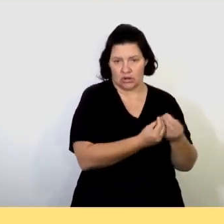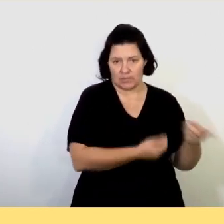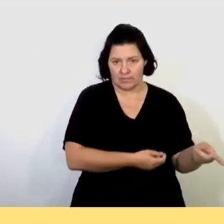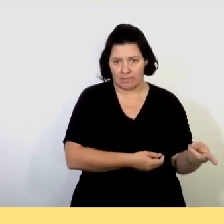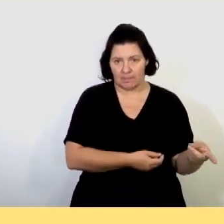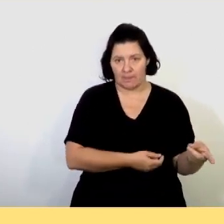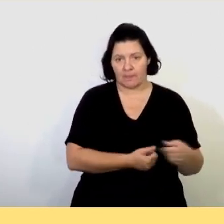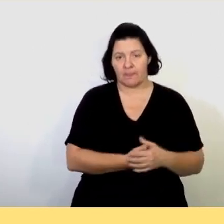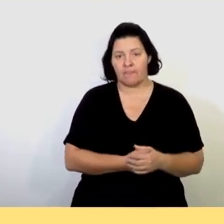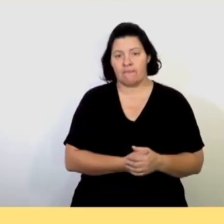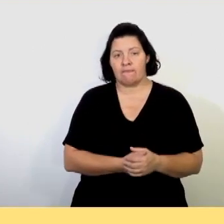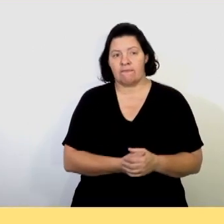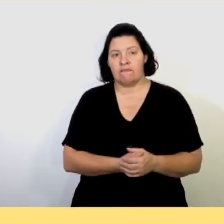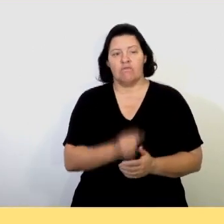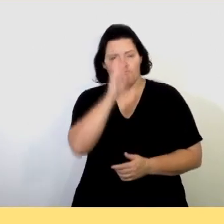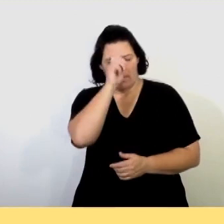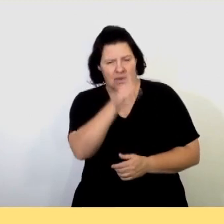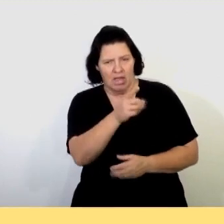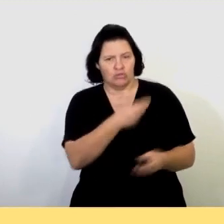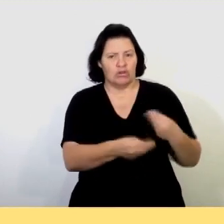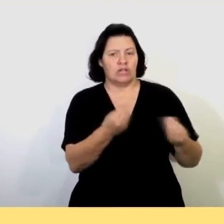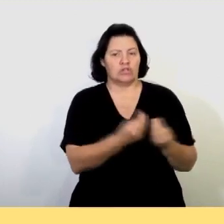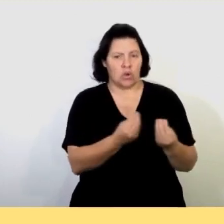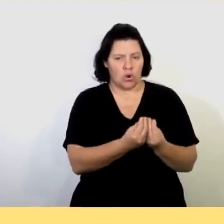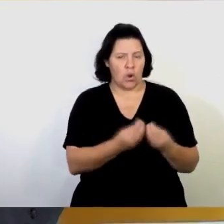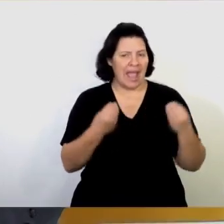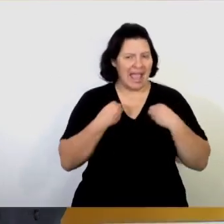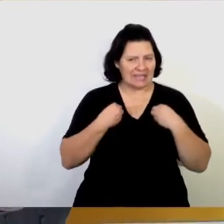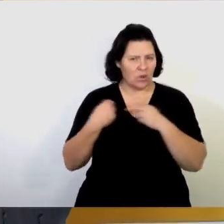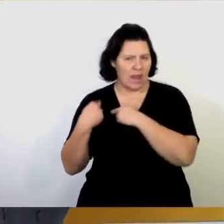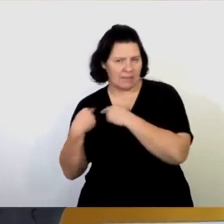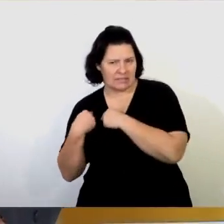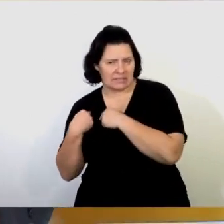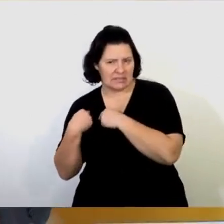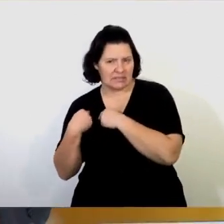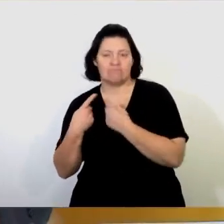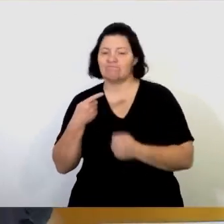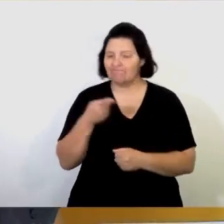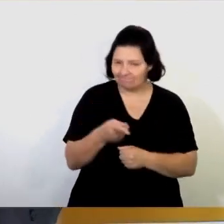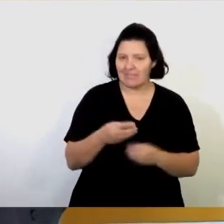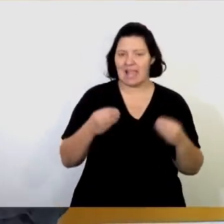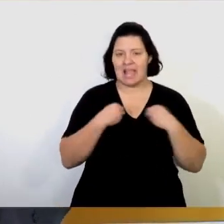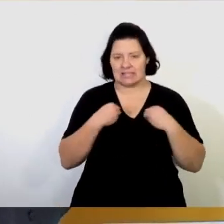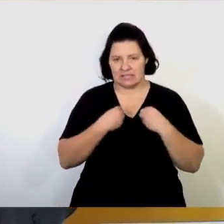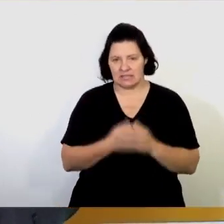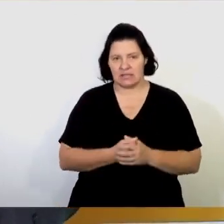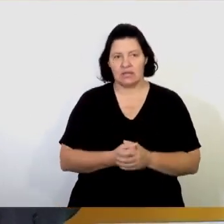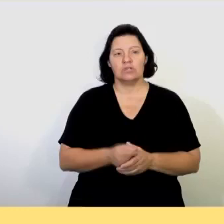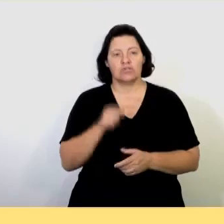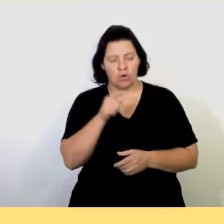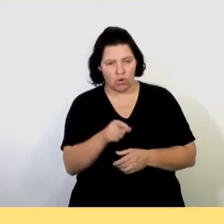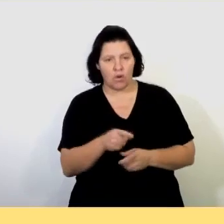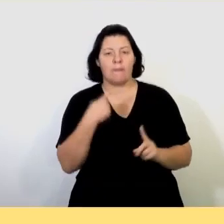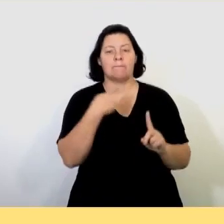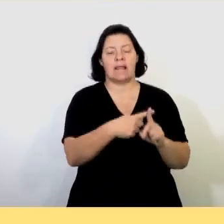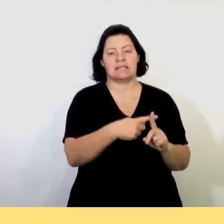trading stock. You can remember, trading stock, is it an asset or a liability? Trading stock is an asset.